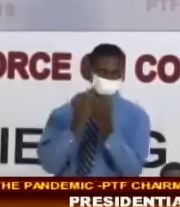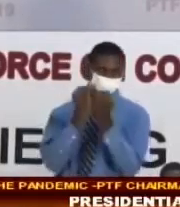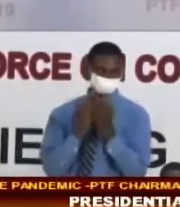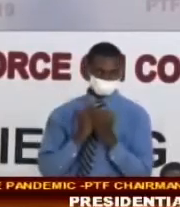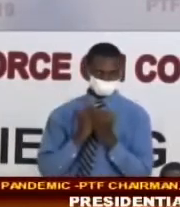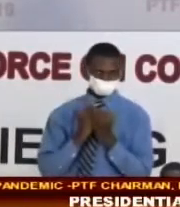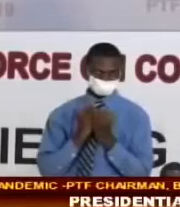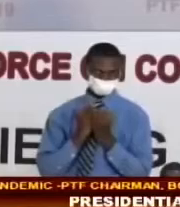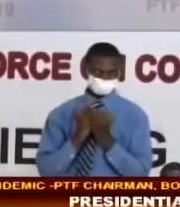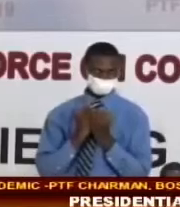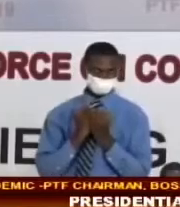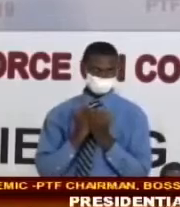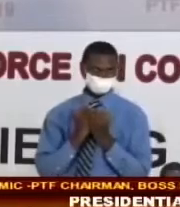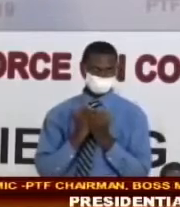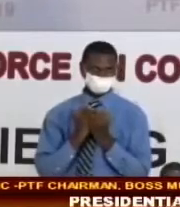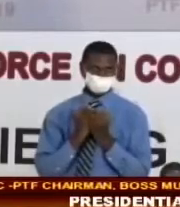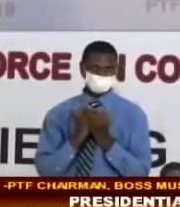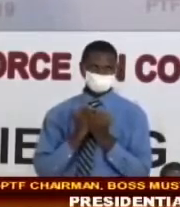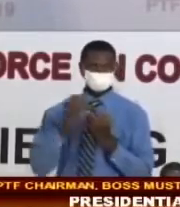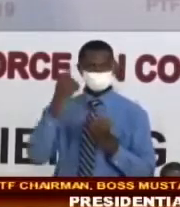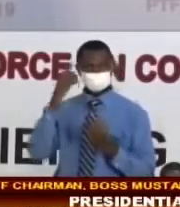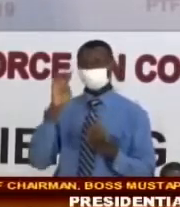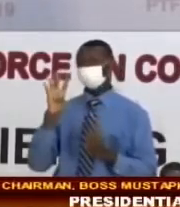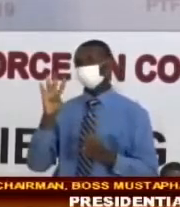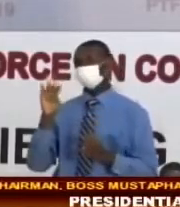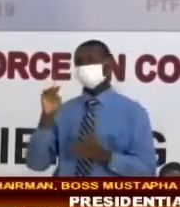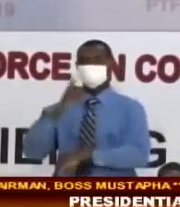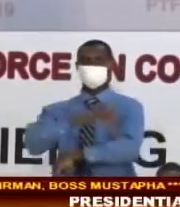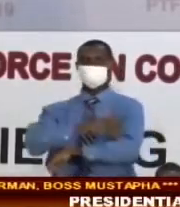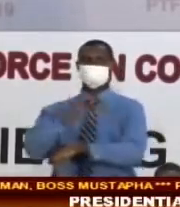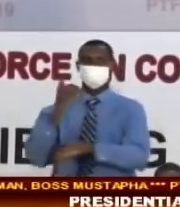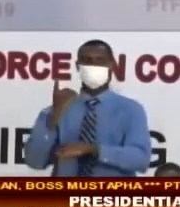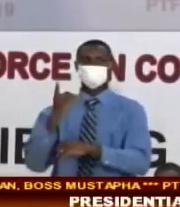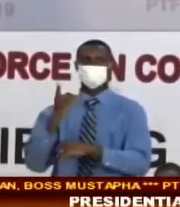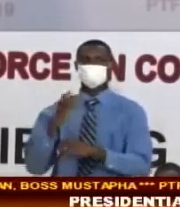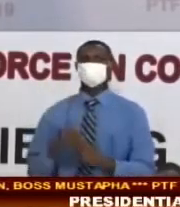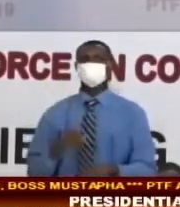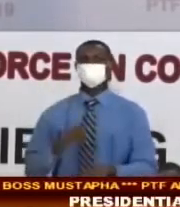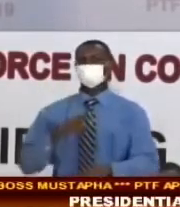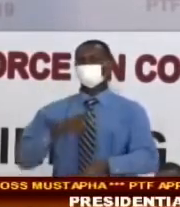self-isolation for the 14-day period.